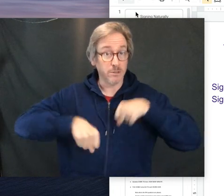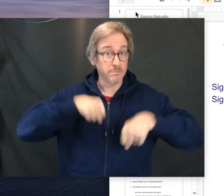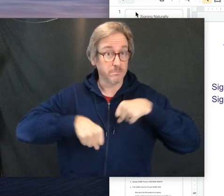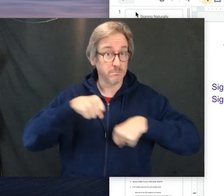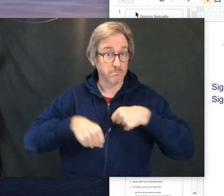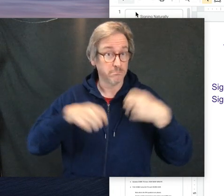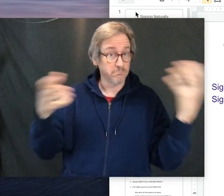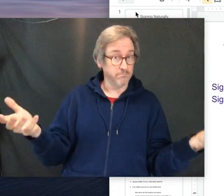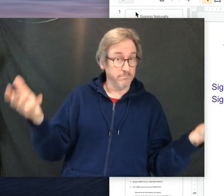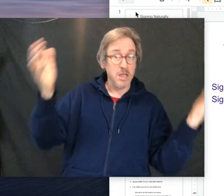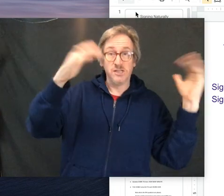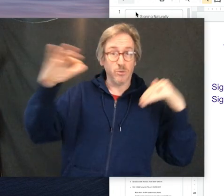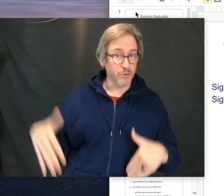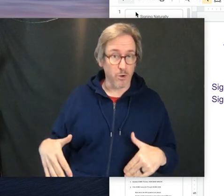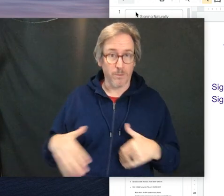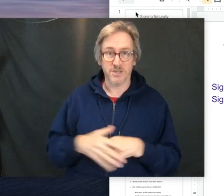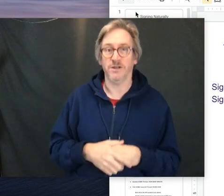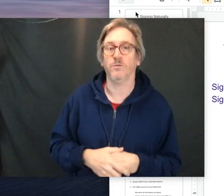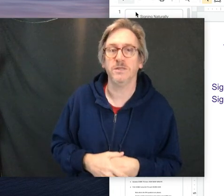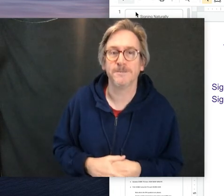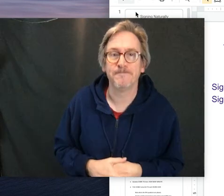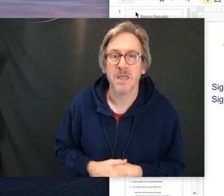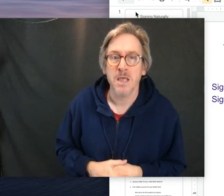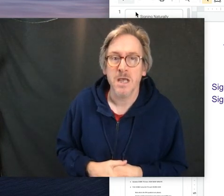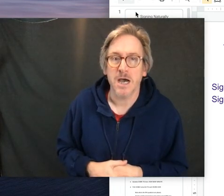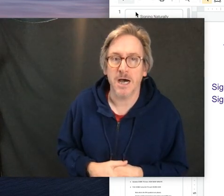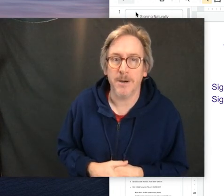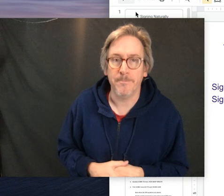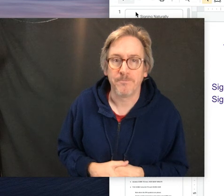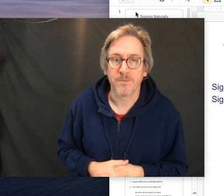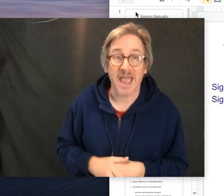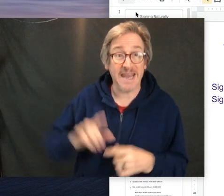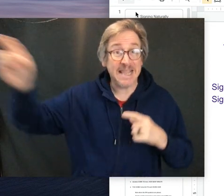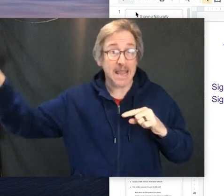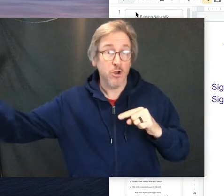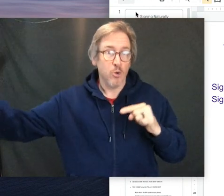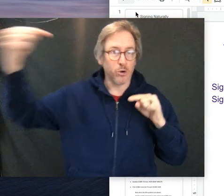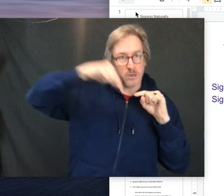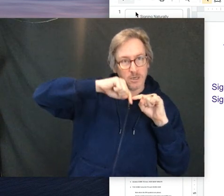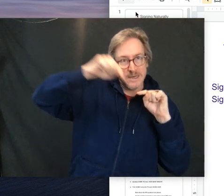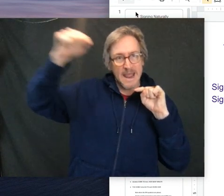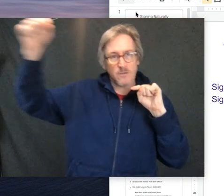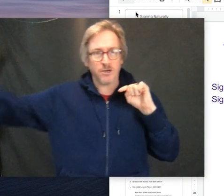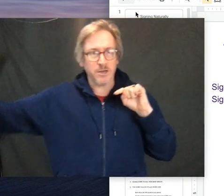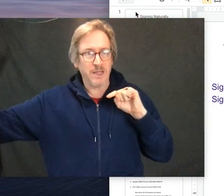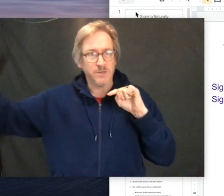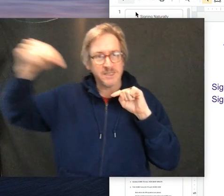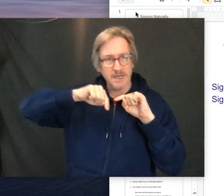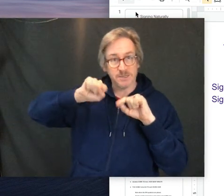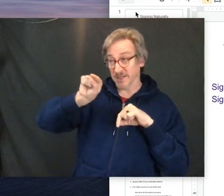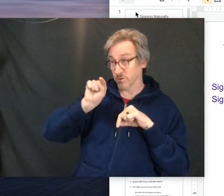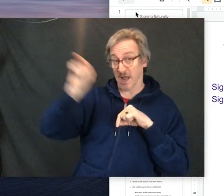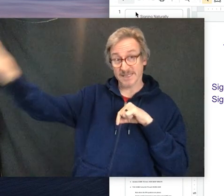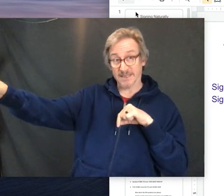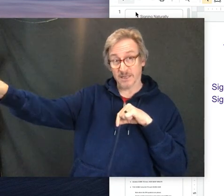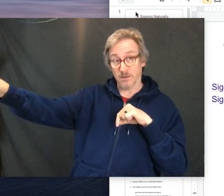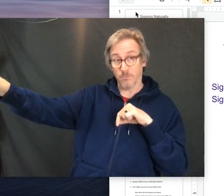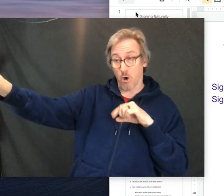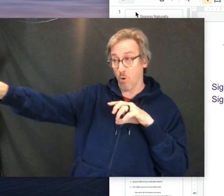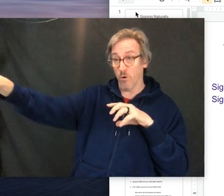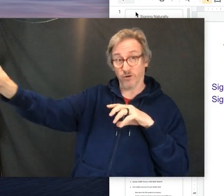bicycle. So we'll go through a whole bunch of different ones. And again, we're now starting to play with signing space. Where I